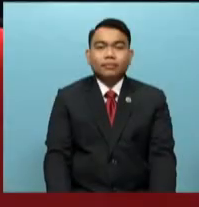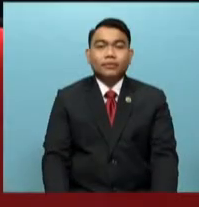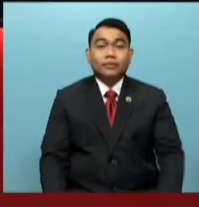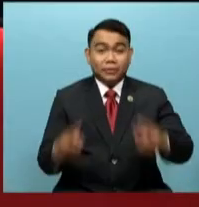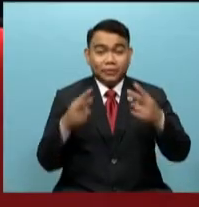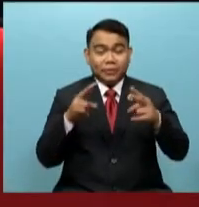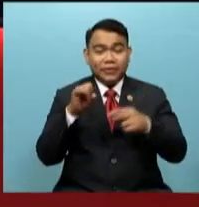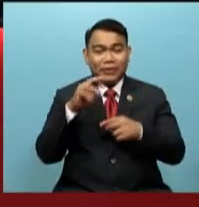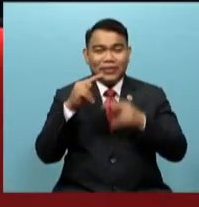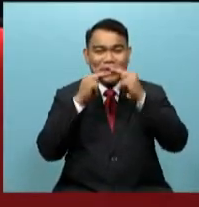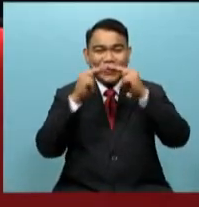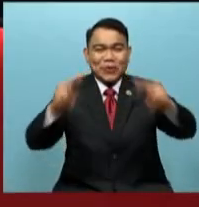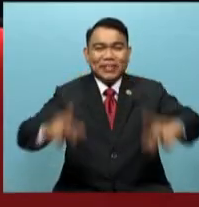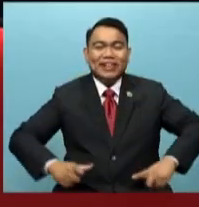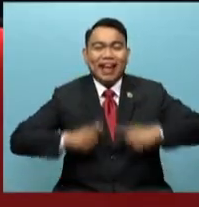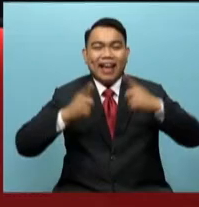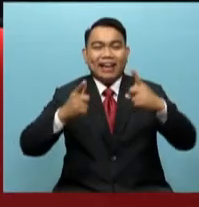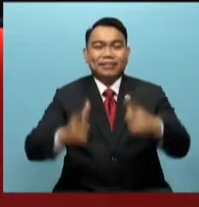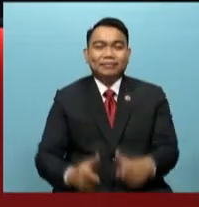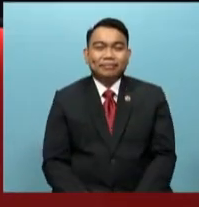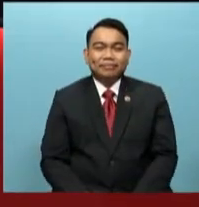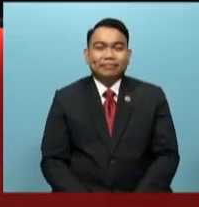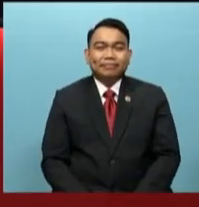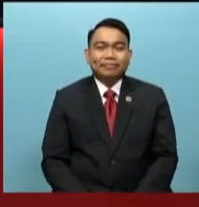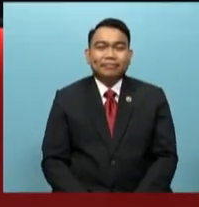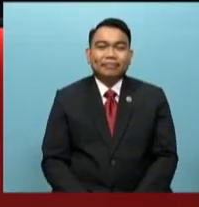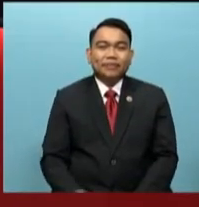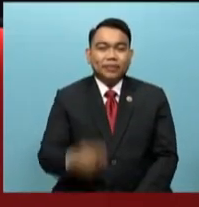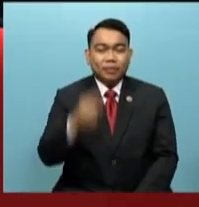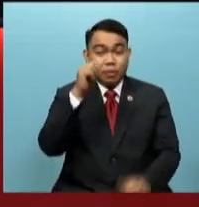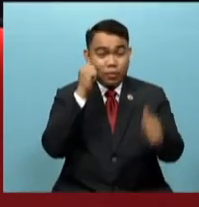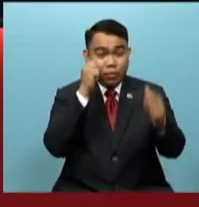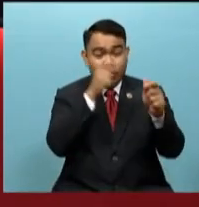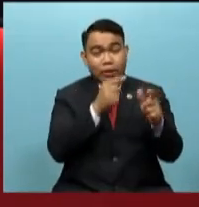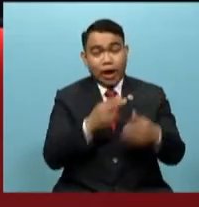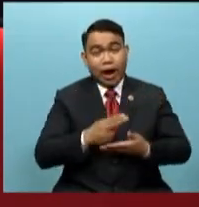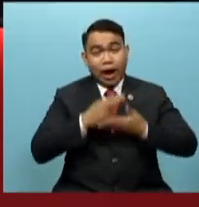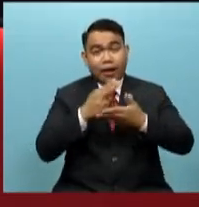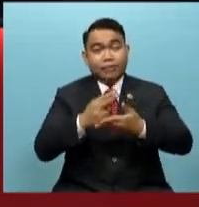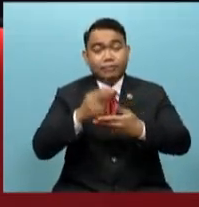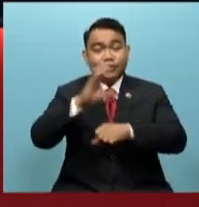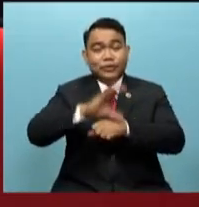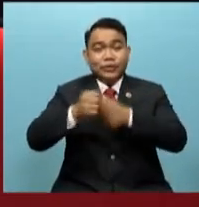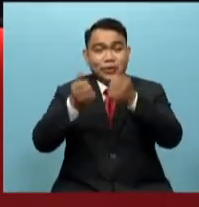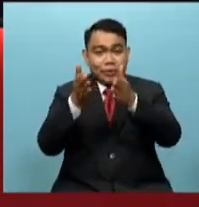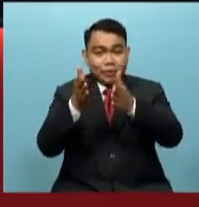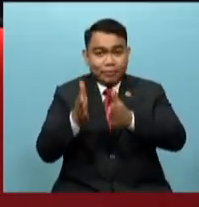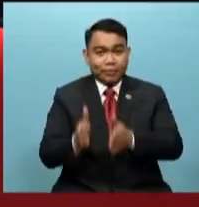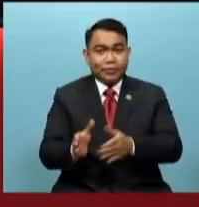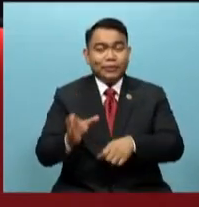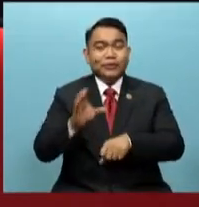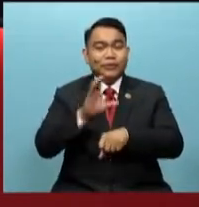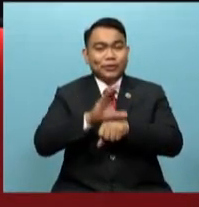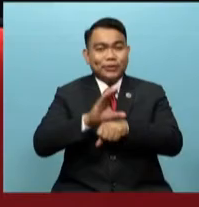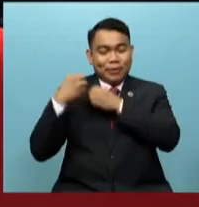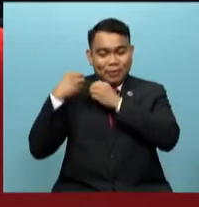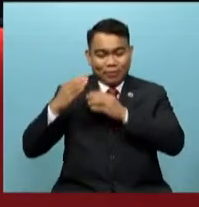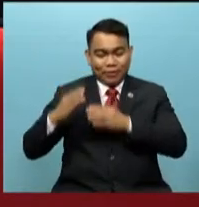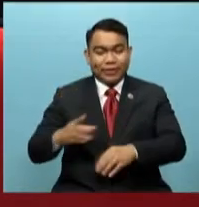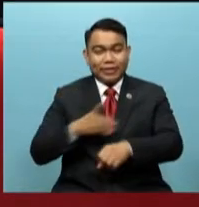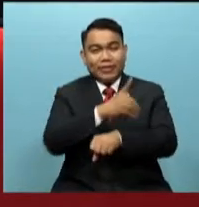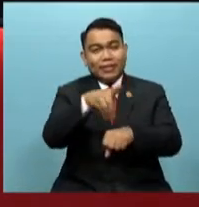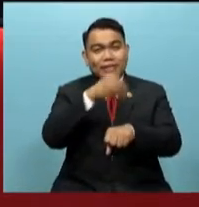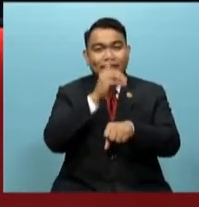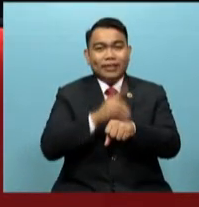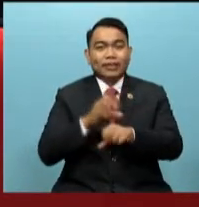watching Iglesia Ni Cristo News Live to advance their noble goal of helping the church administration, church officers in the Ecclesiastical